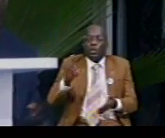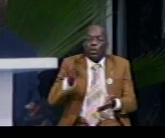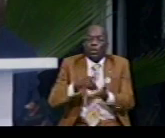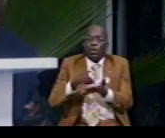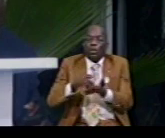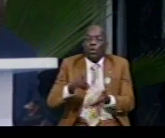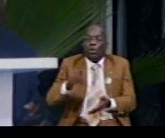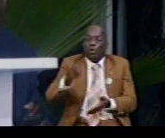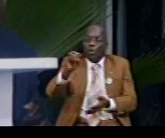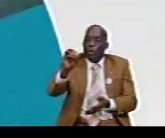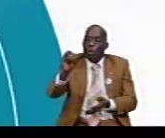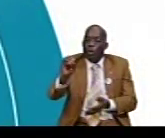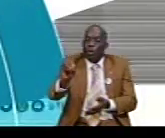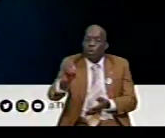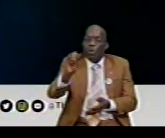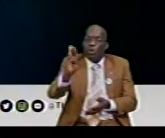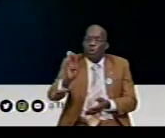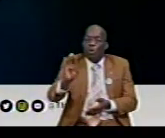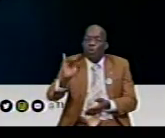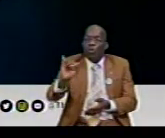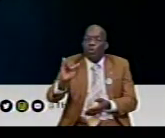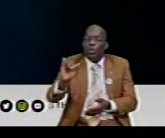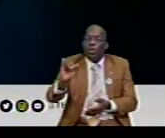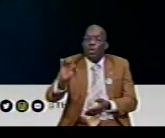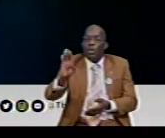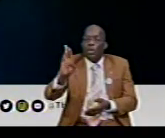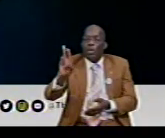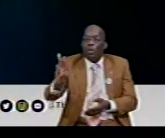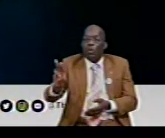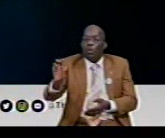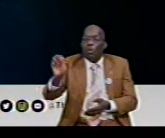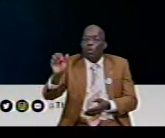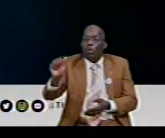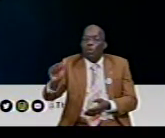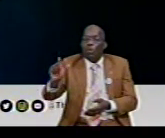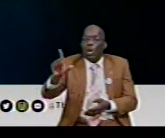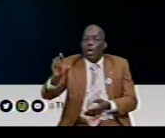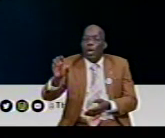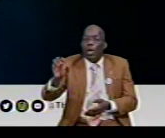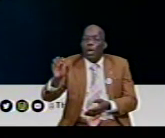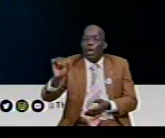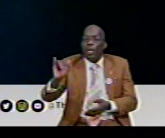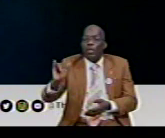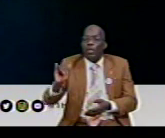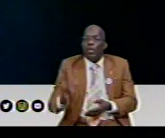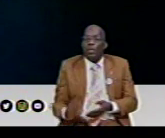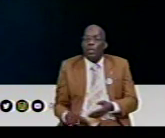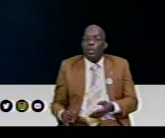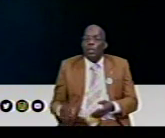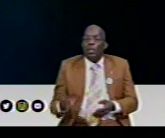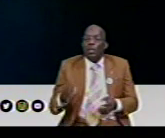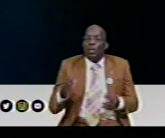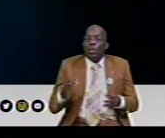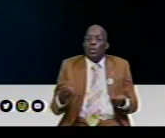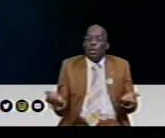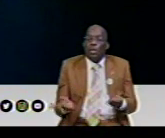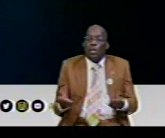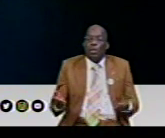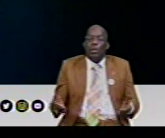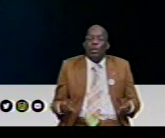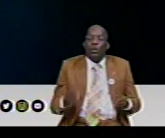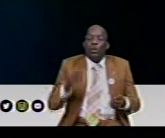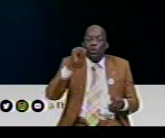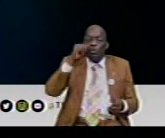GUAK Road, Port Harcourt, tomorrow morning, 7 a.m. Tomorrow in the